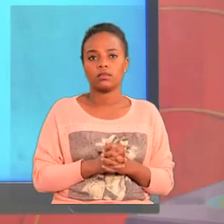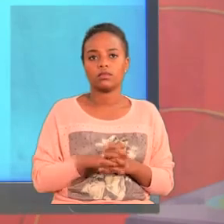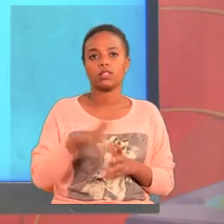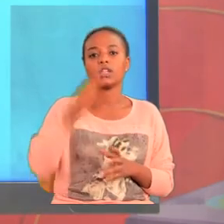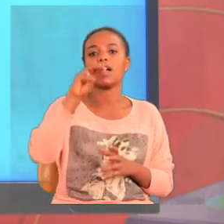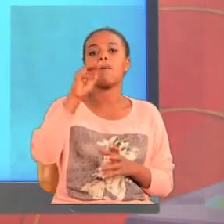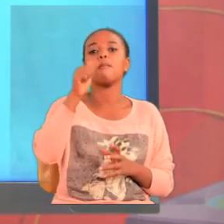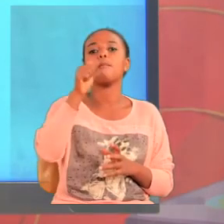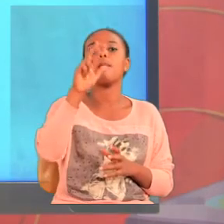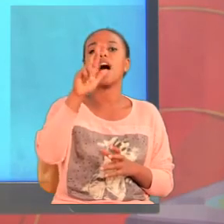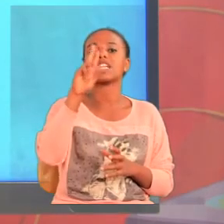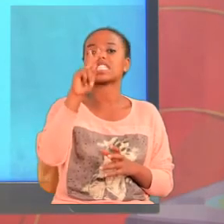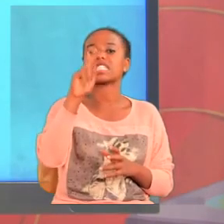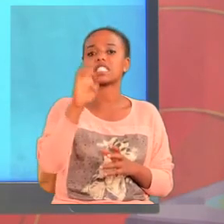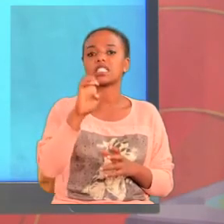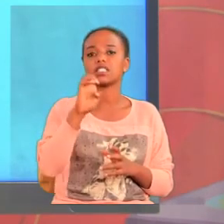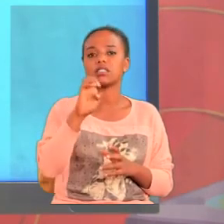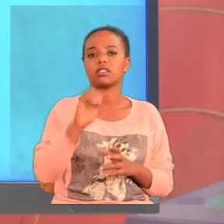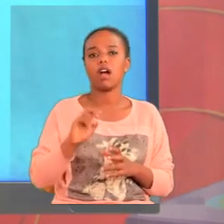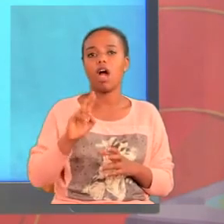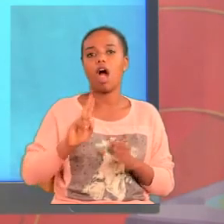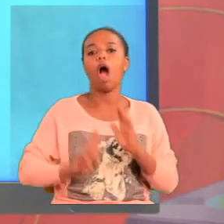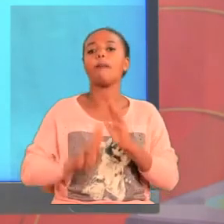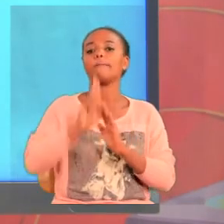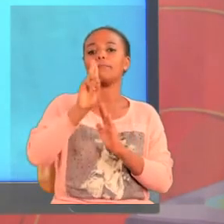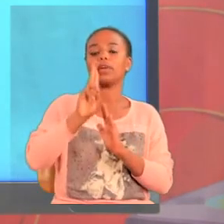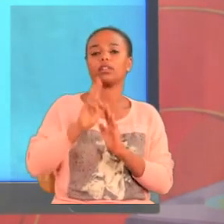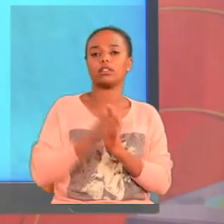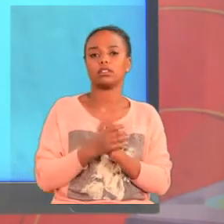Okay, now let's see this one. Markup.